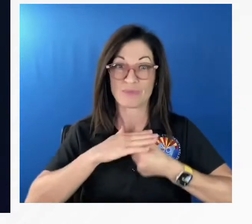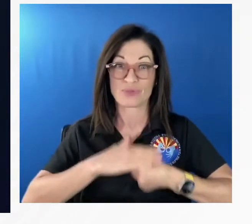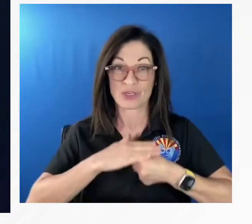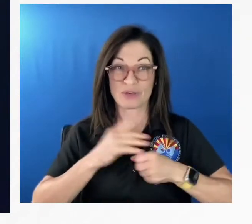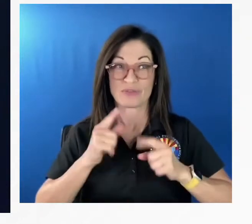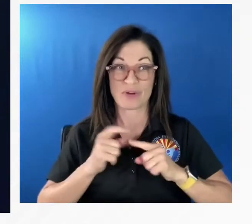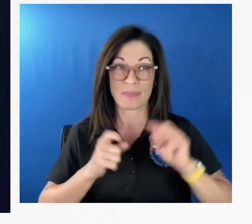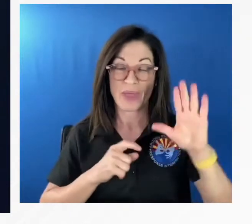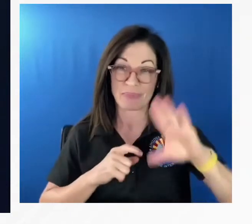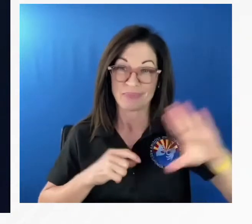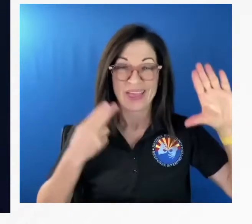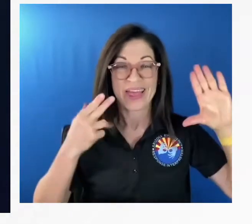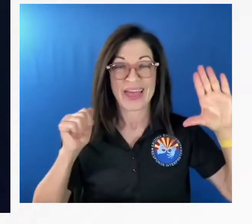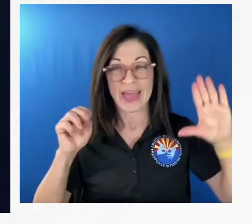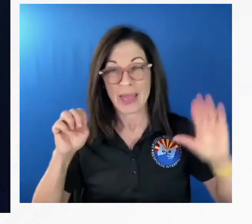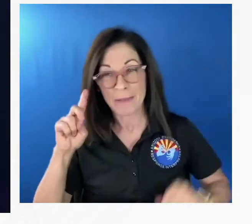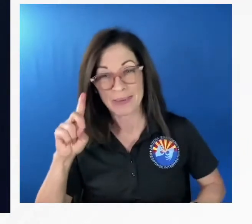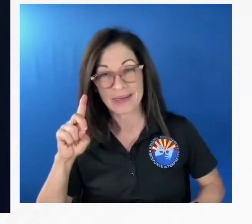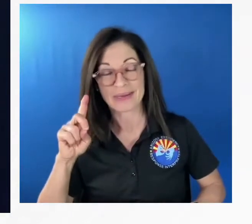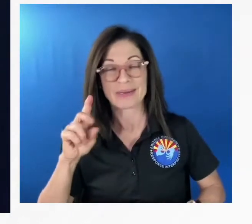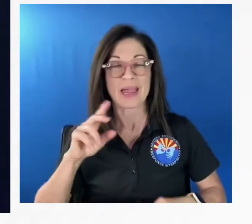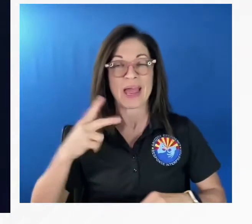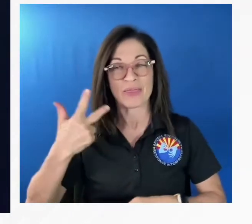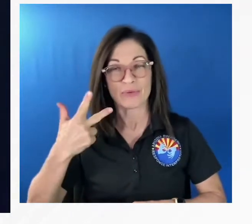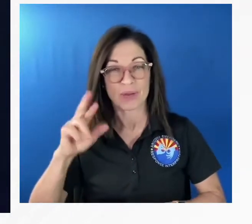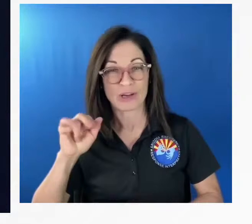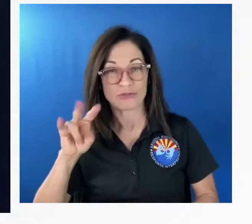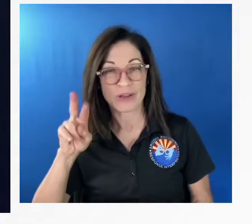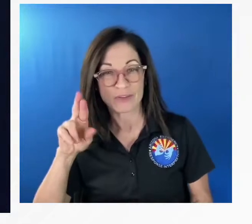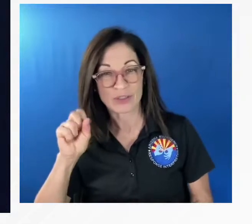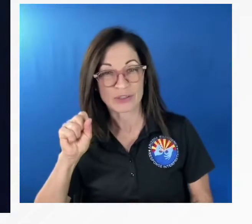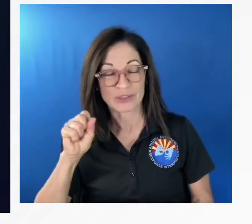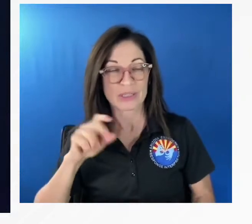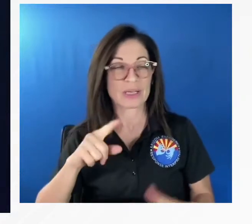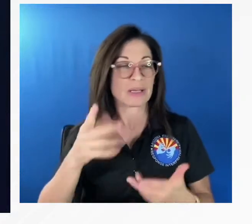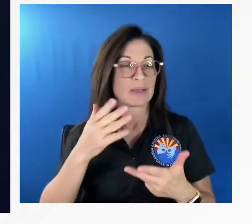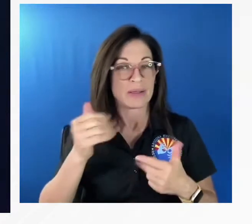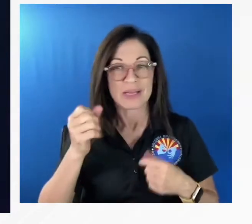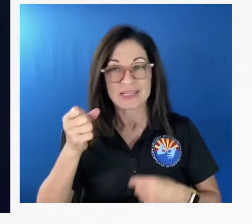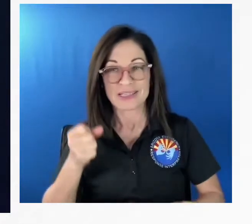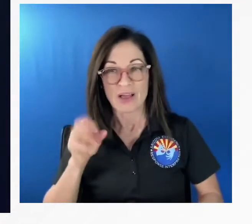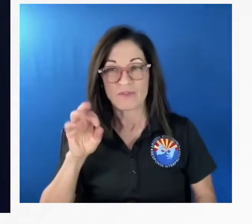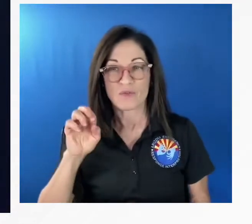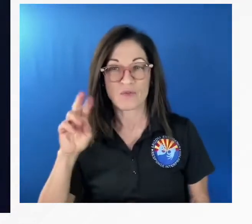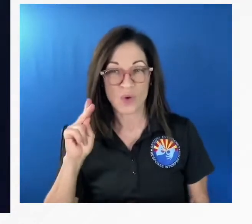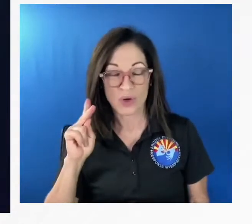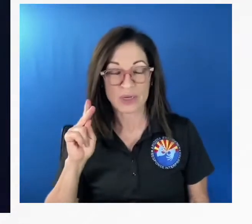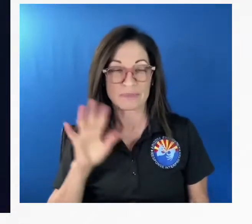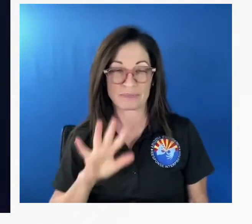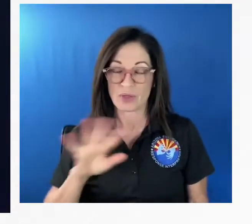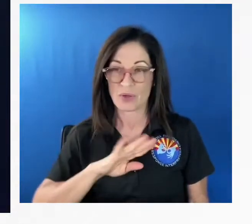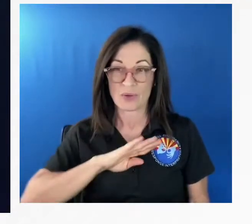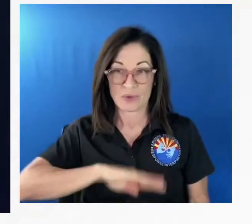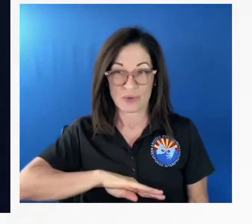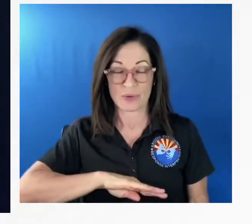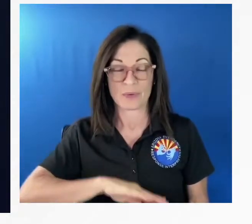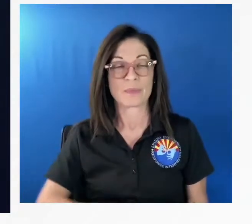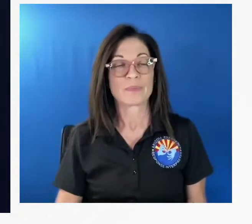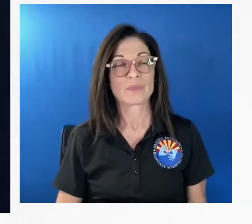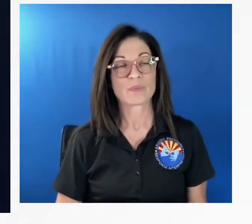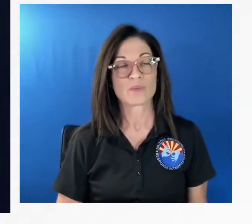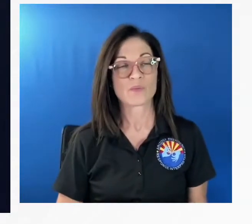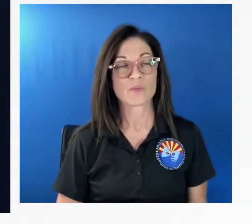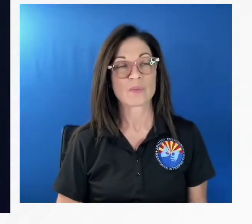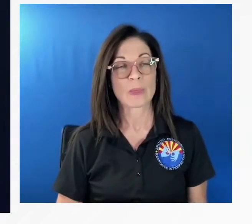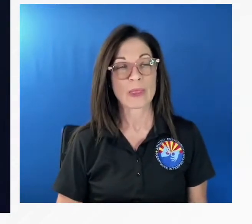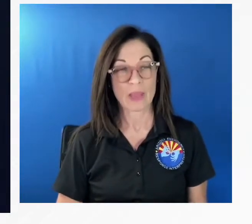Hammond area and all the Three Rivers area, the South Fork area, and at the same time, really